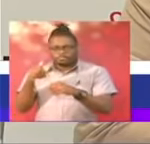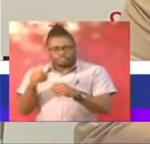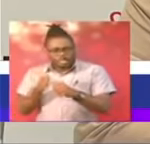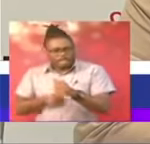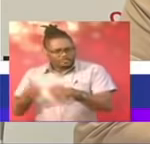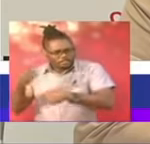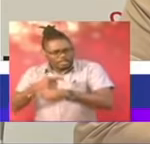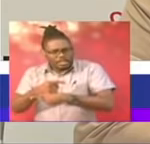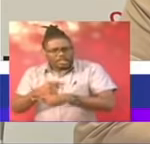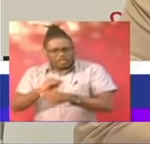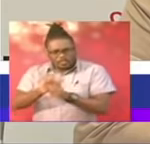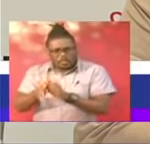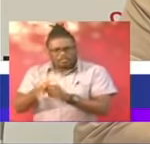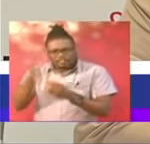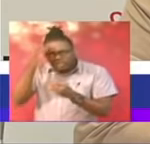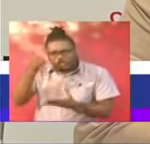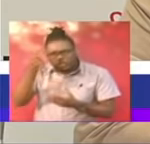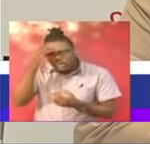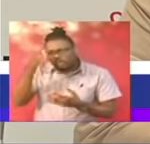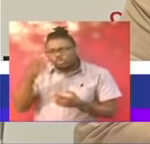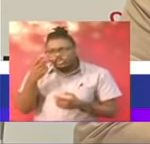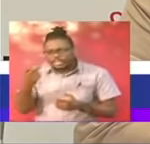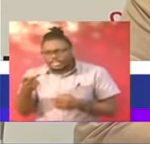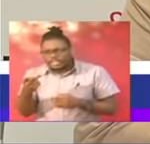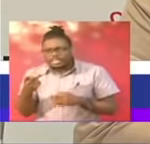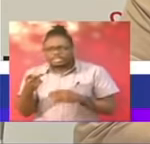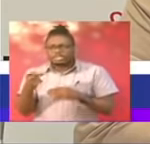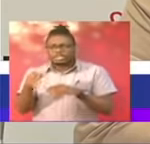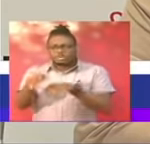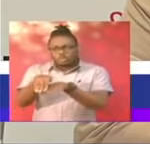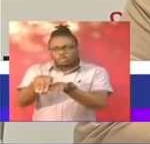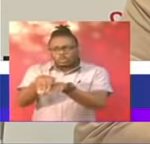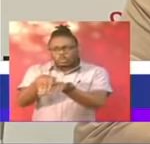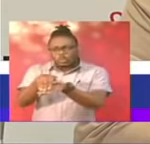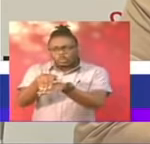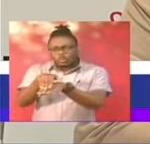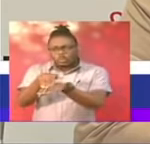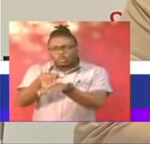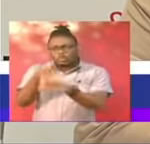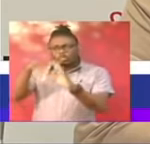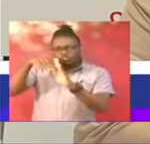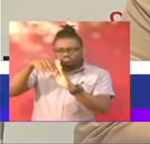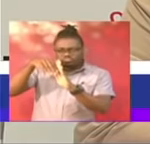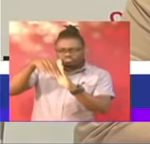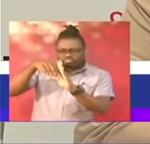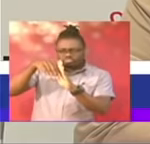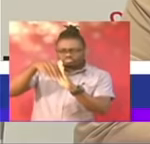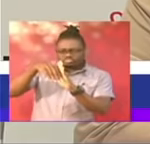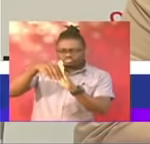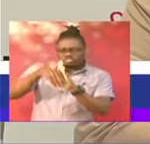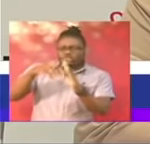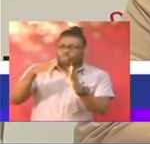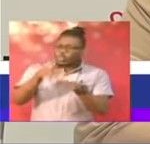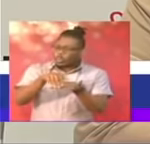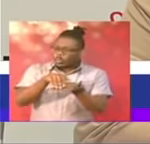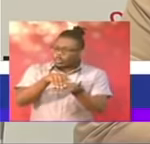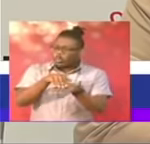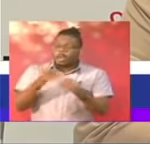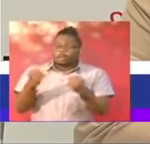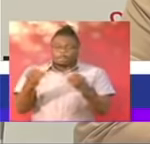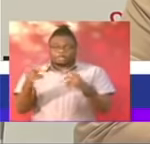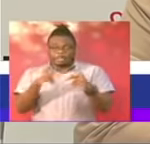release. What we're seeing is a slow decline in the number of active cases, So we're seeing that coming down slowly. Some days it goes up a little above